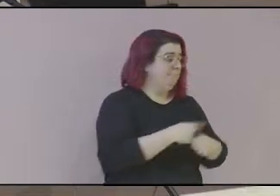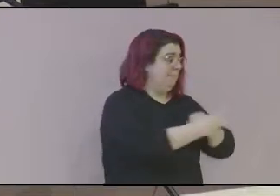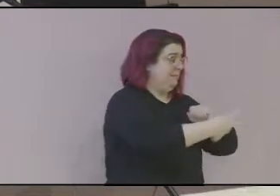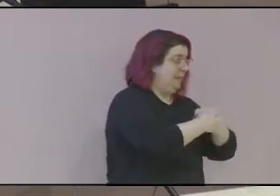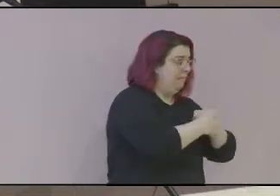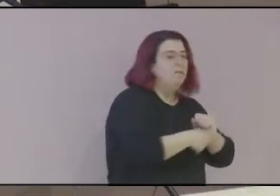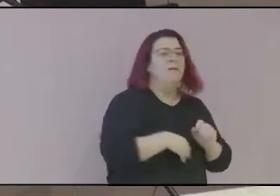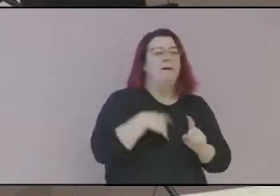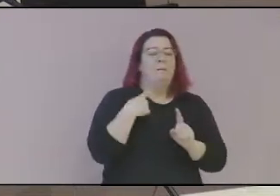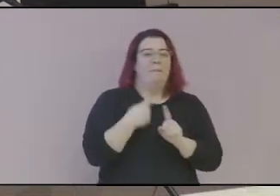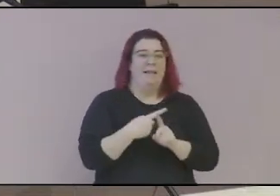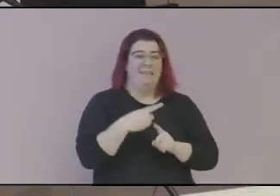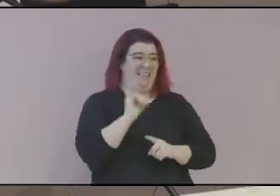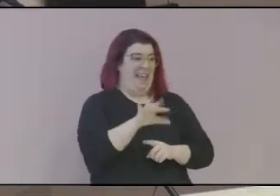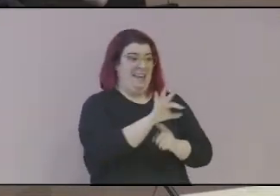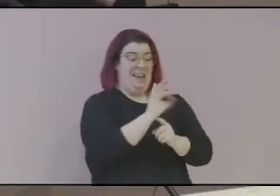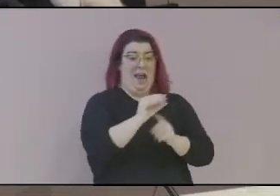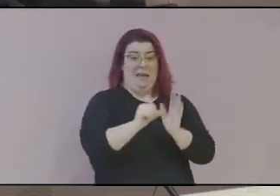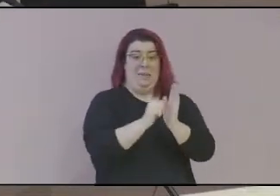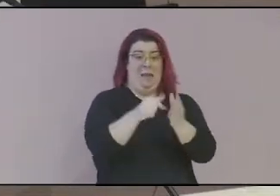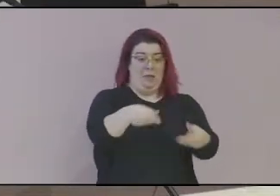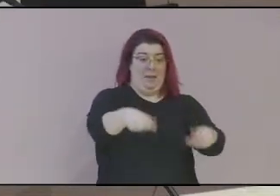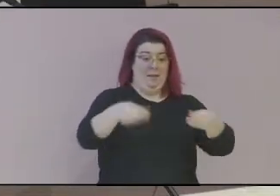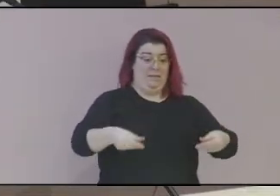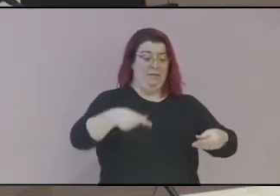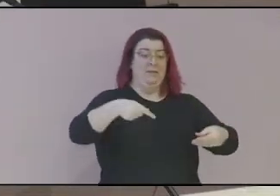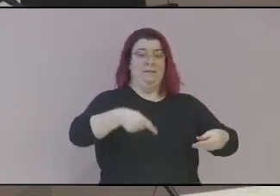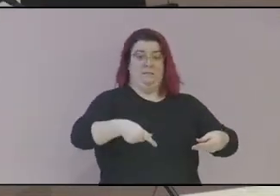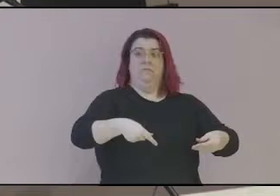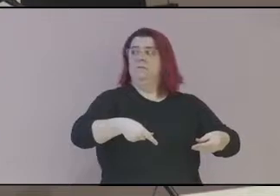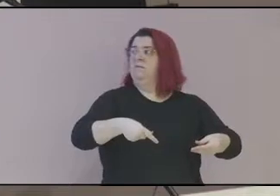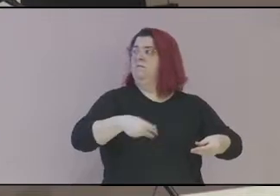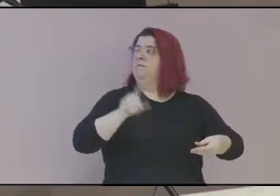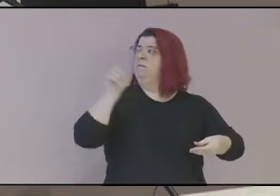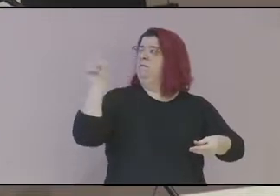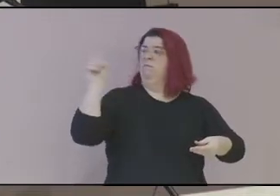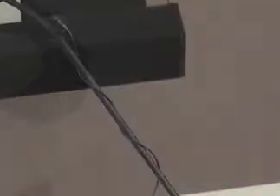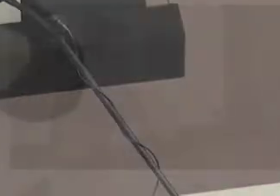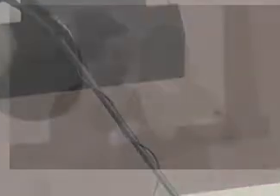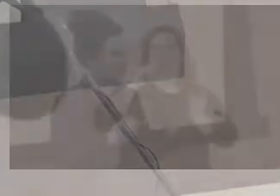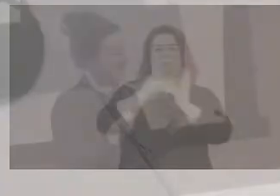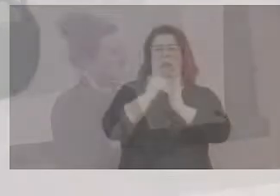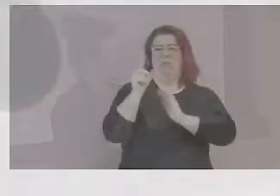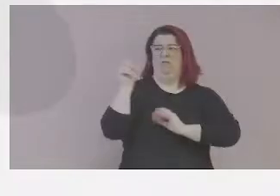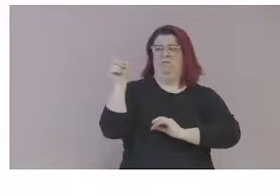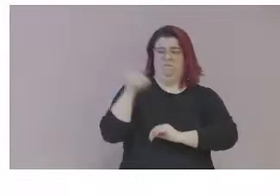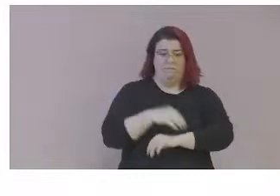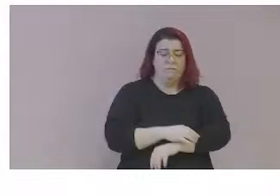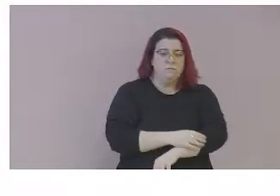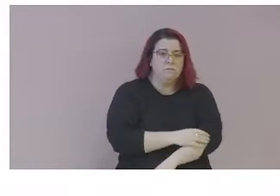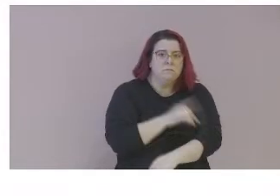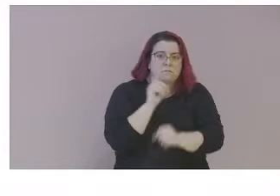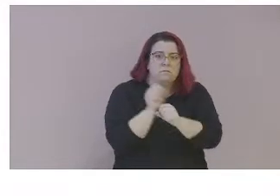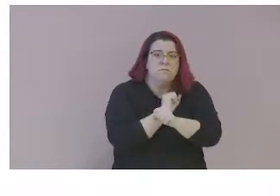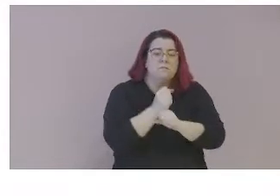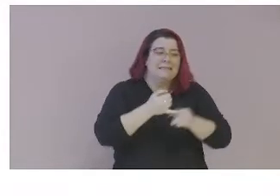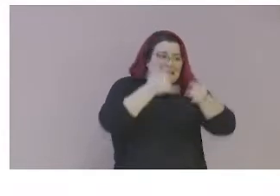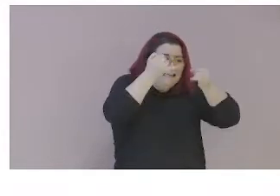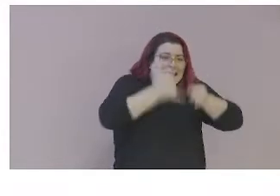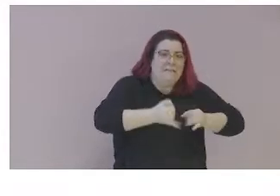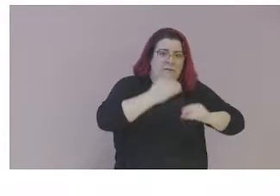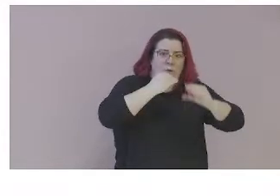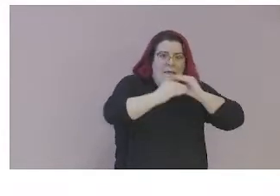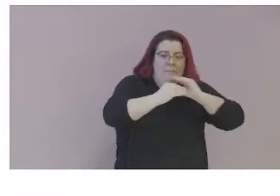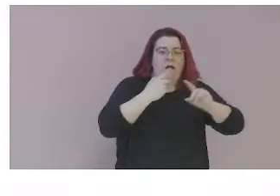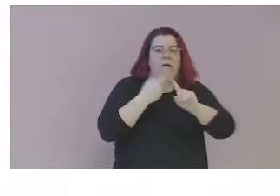the 90-page packet, I'm showing one just image from that packet here, consists of individual emails from private citizens